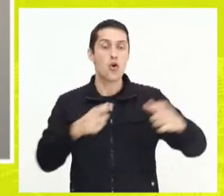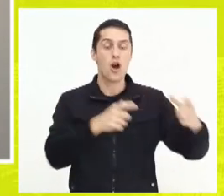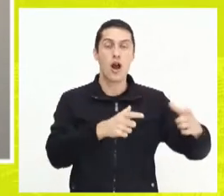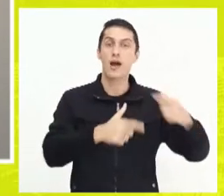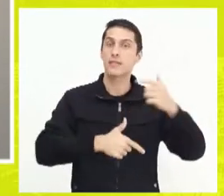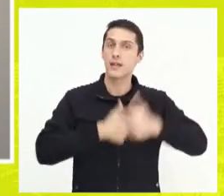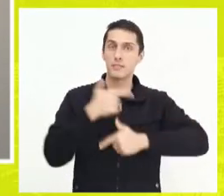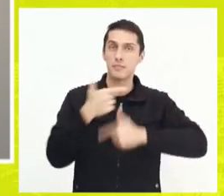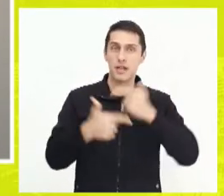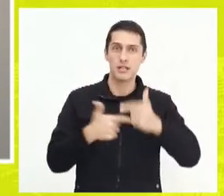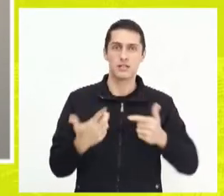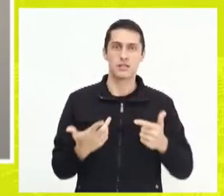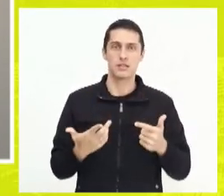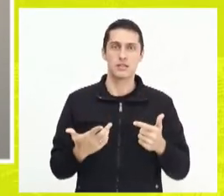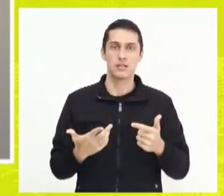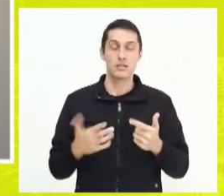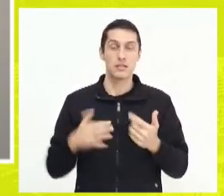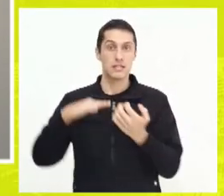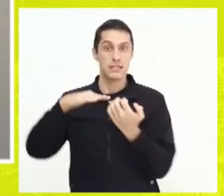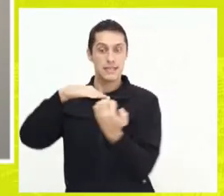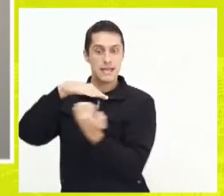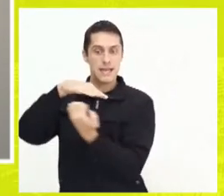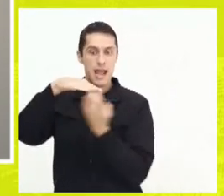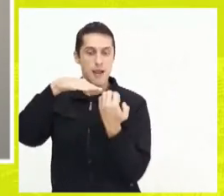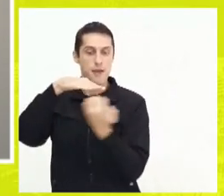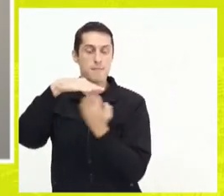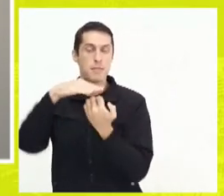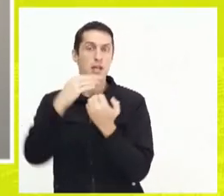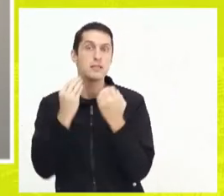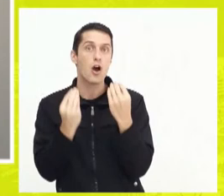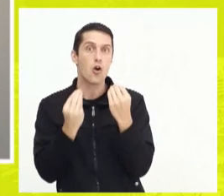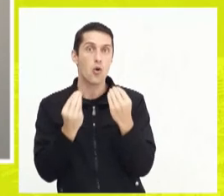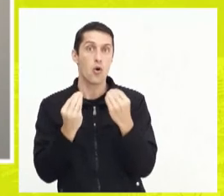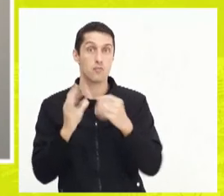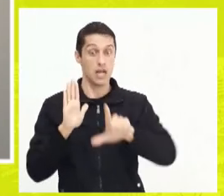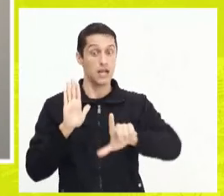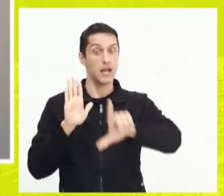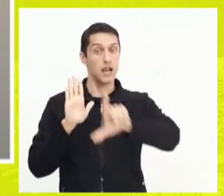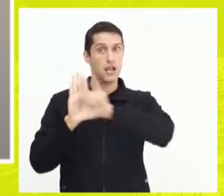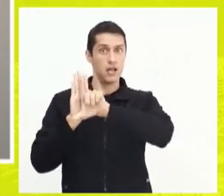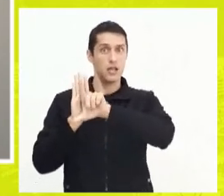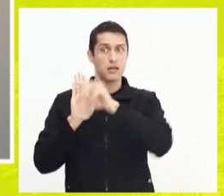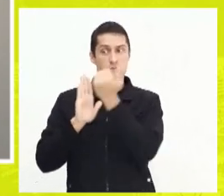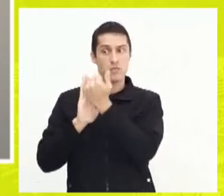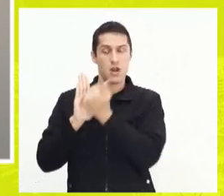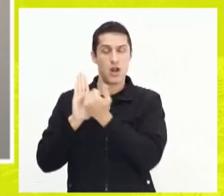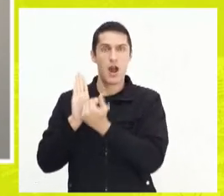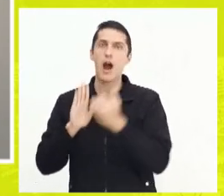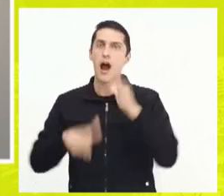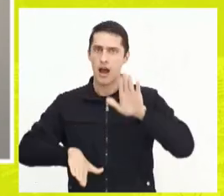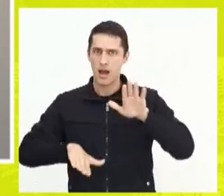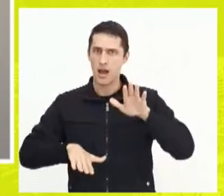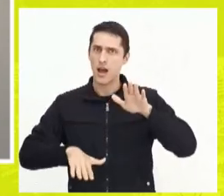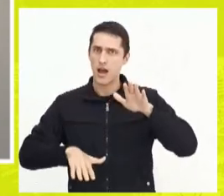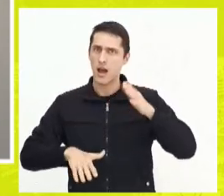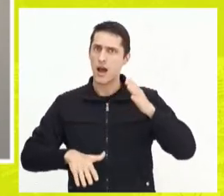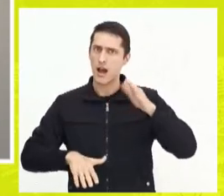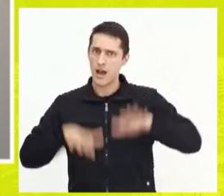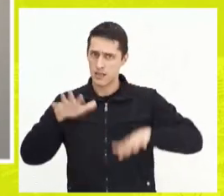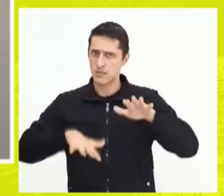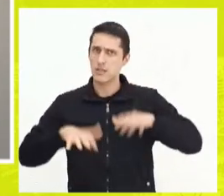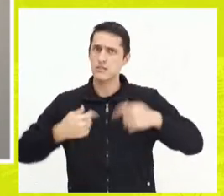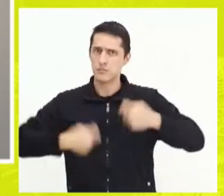have already worked how is the company going to deal with that legally speaking because lots of times you have to go to